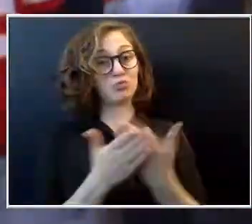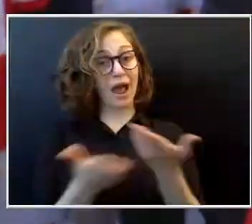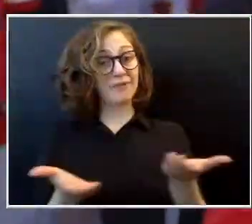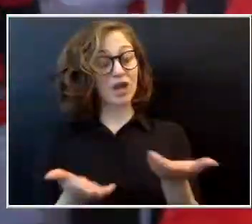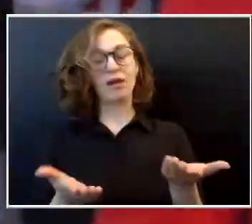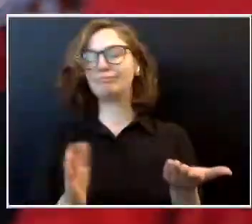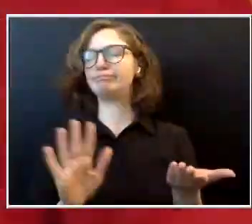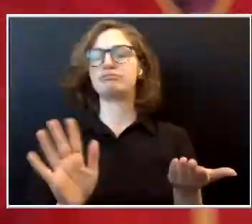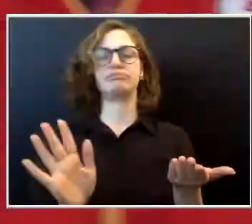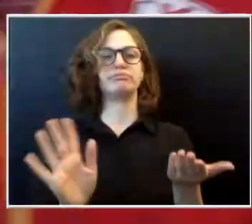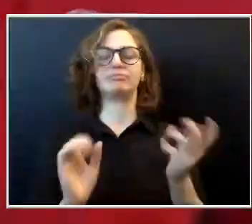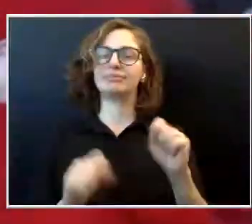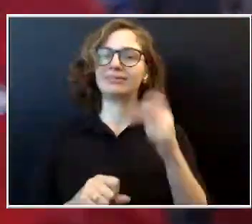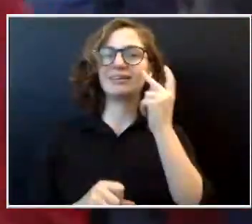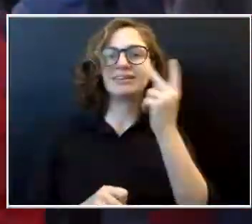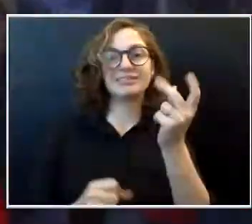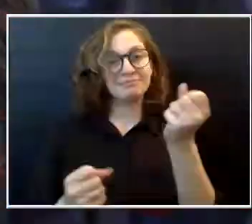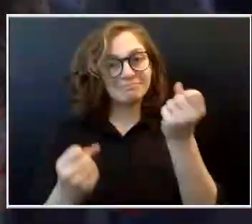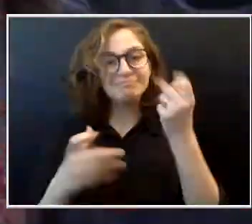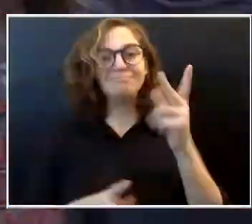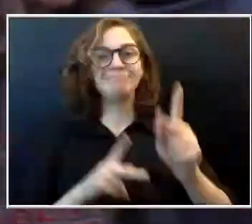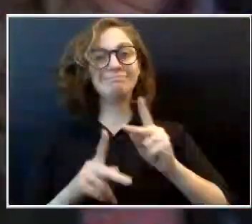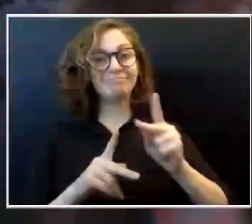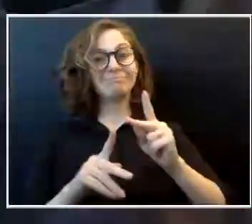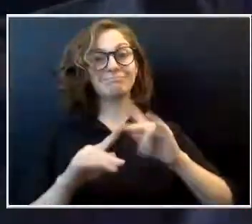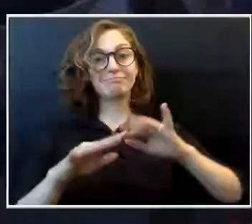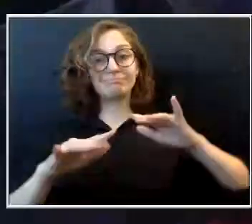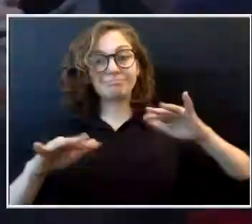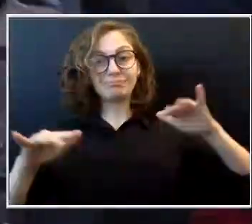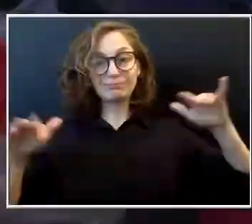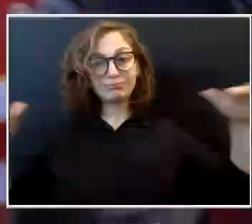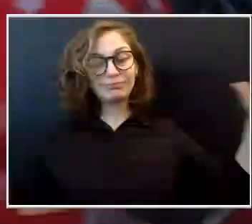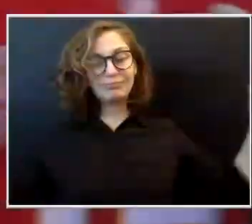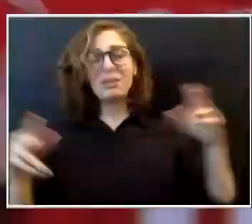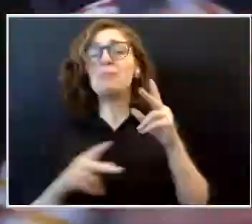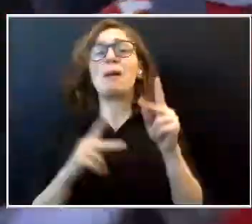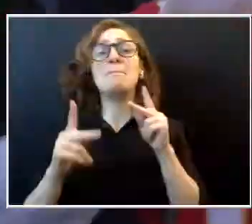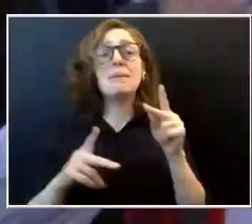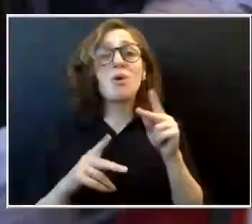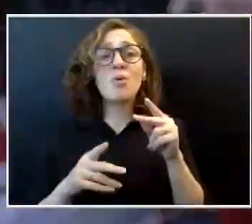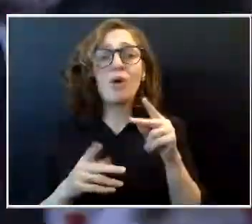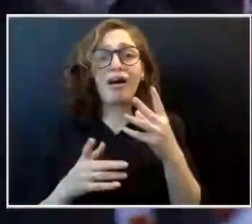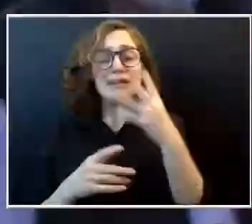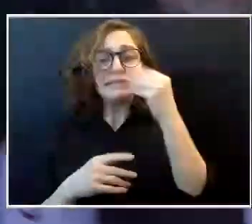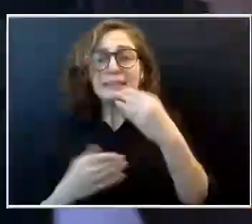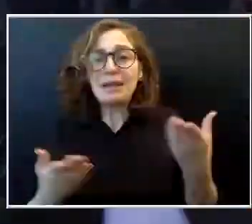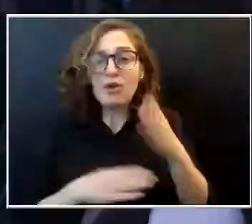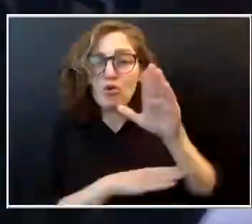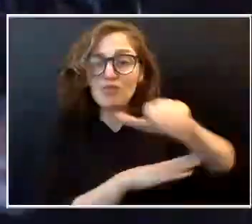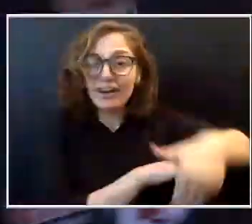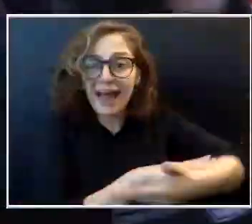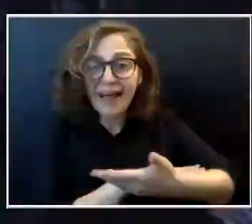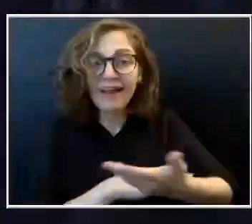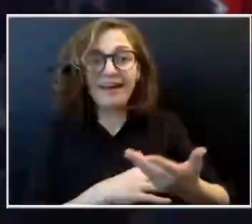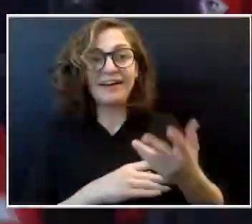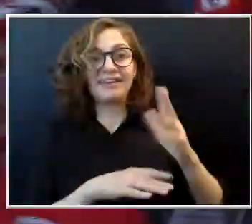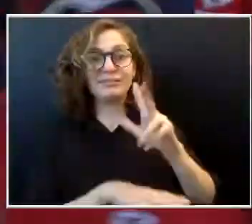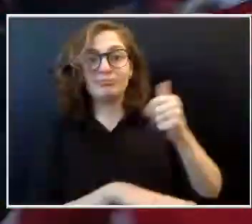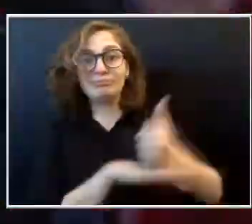good, but there were people here camped out overnight. They set up some tents right along the parade